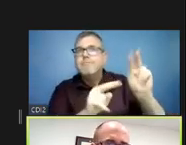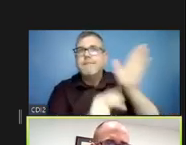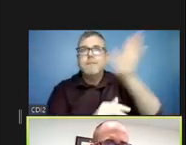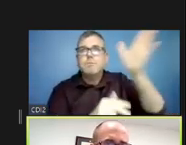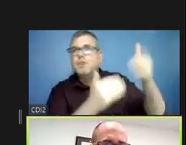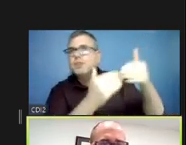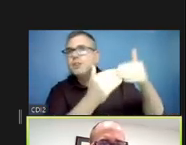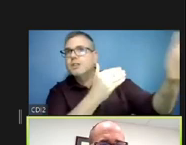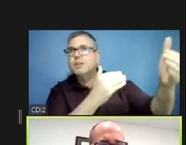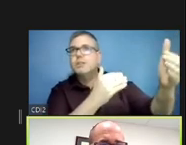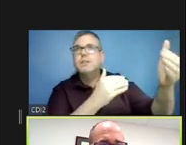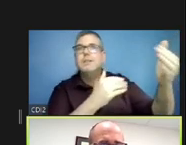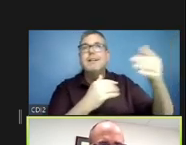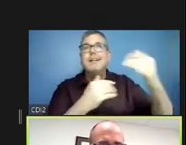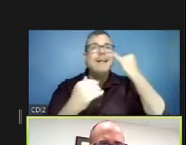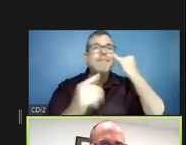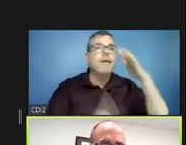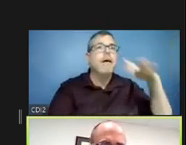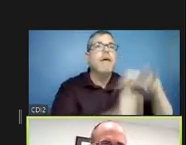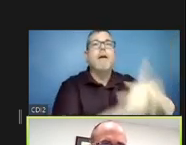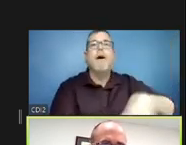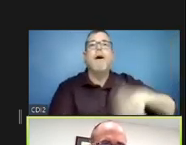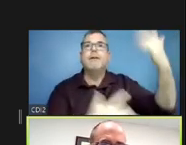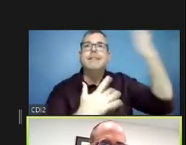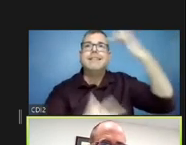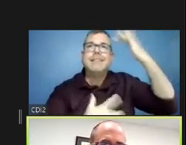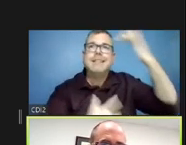tropical diseases out there. All right, next slide, please.